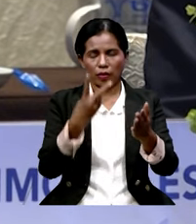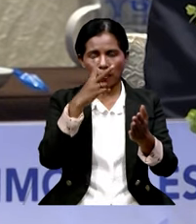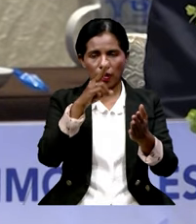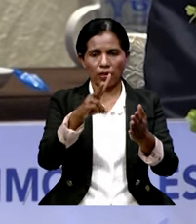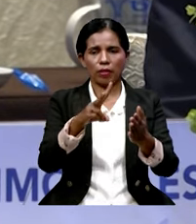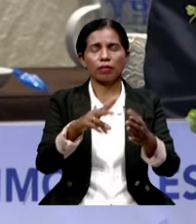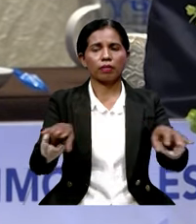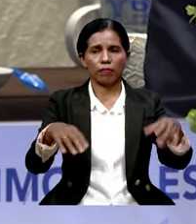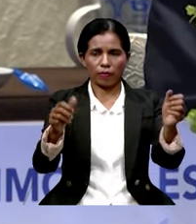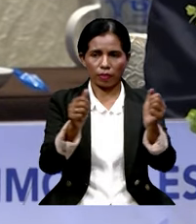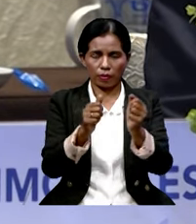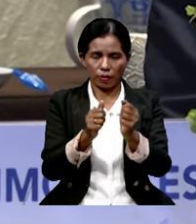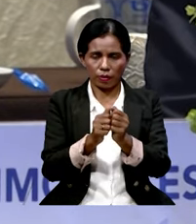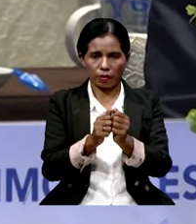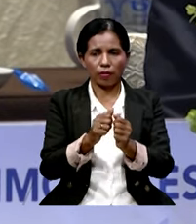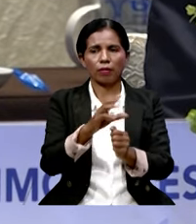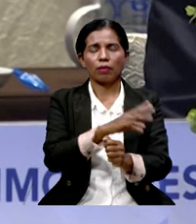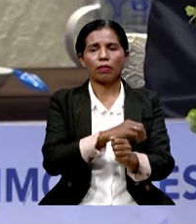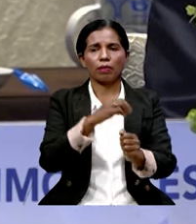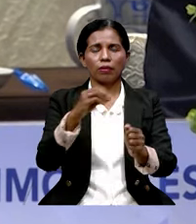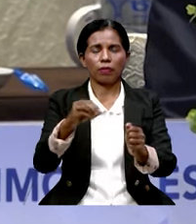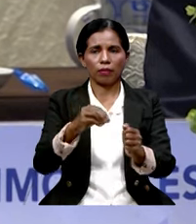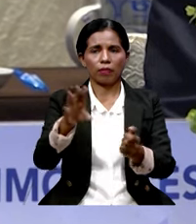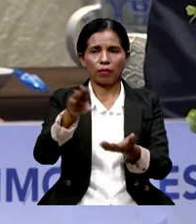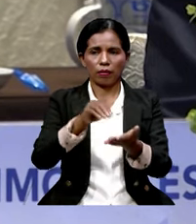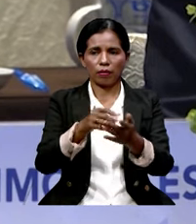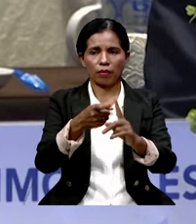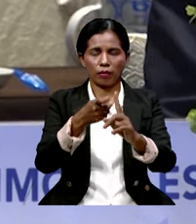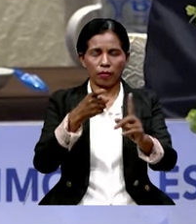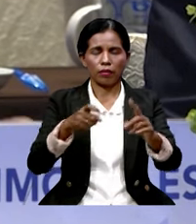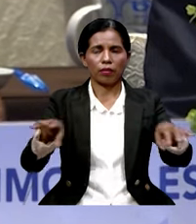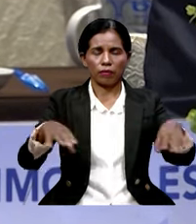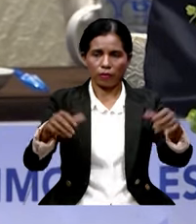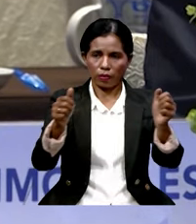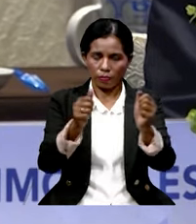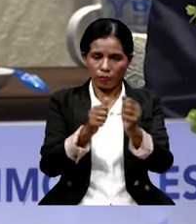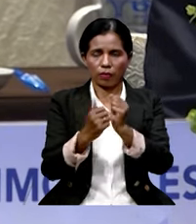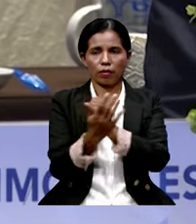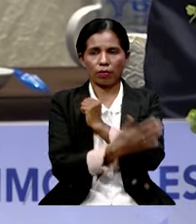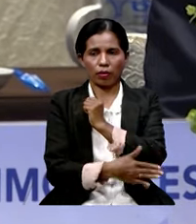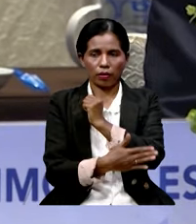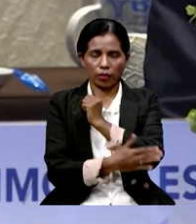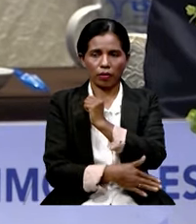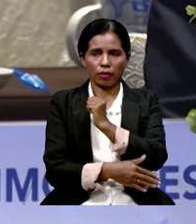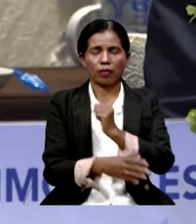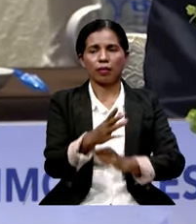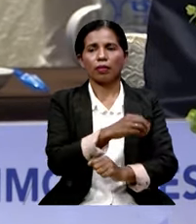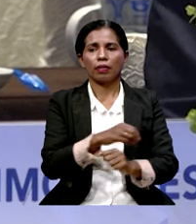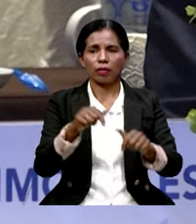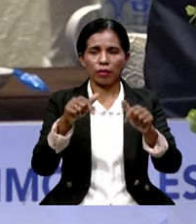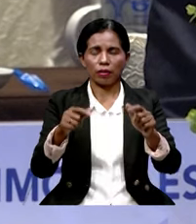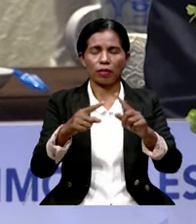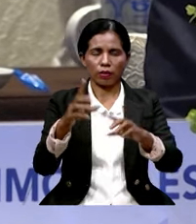interrelation of our environment phase and the necessity of collaborative action. Our presence here